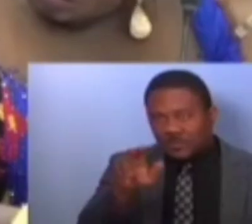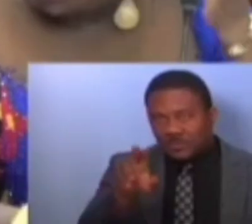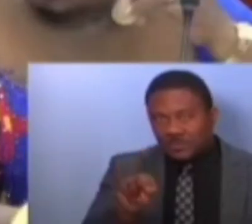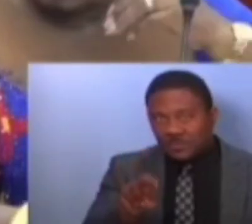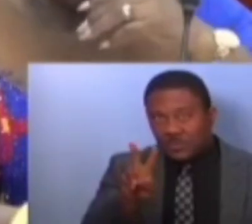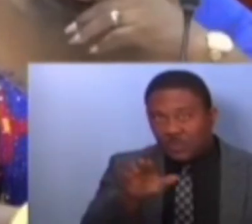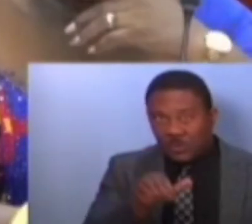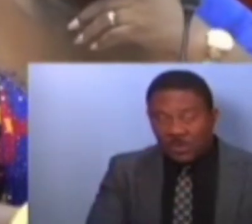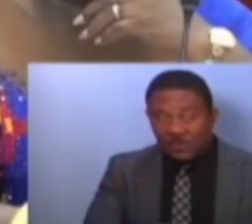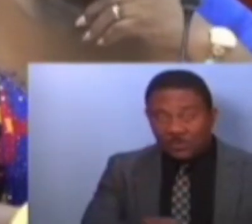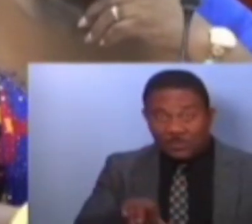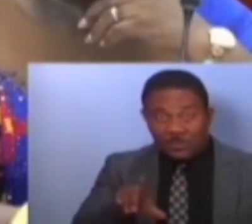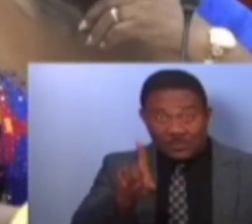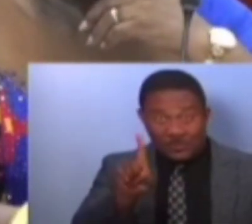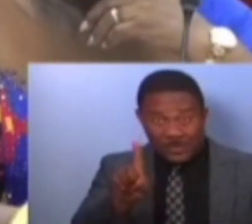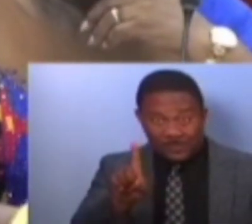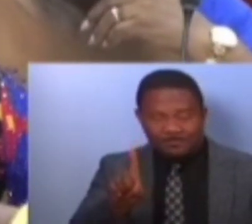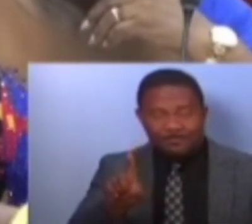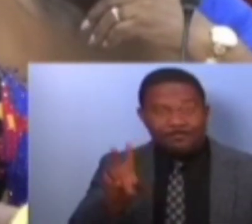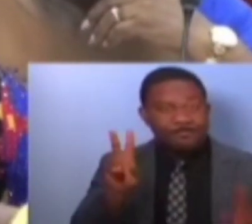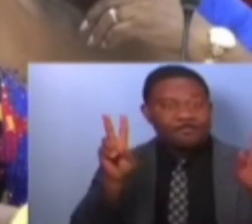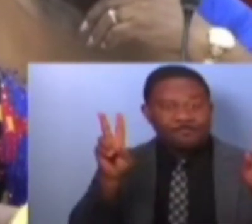2001. I quote,